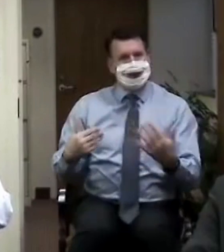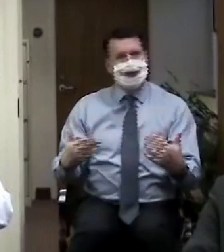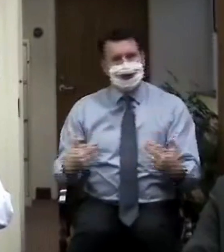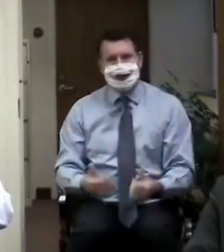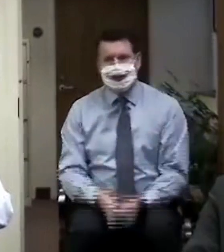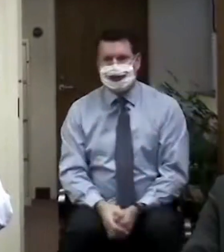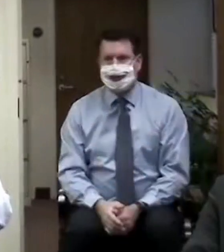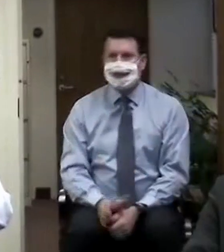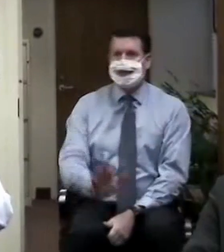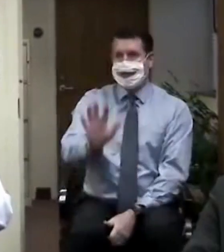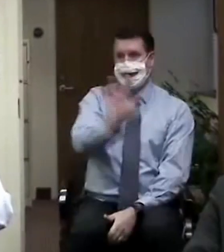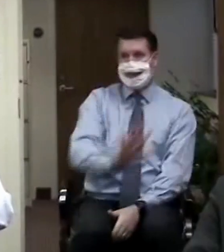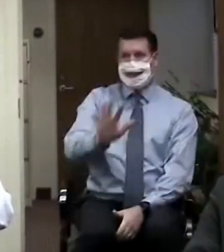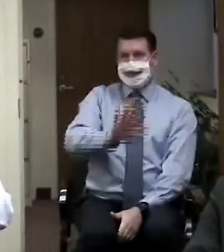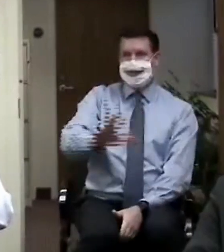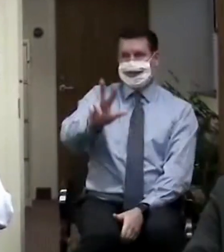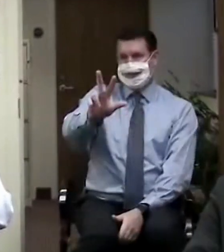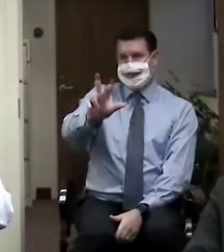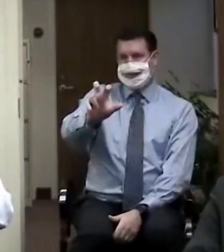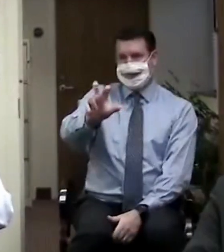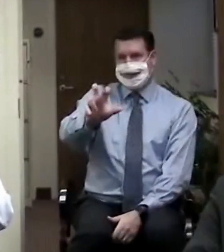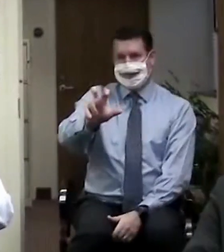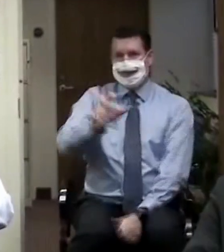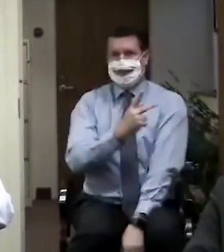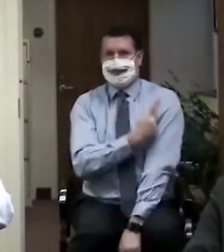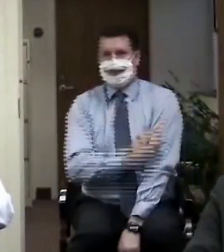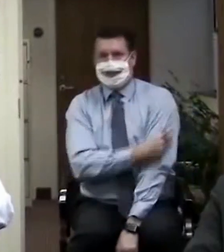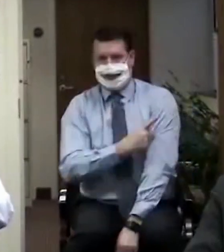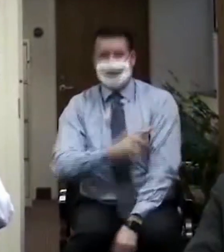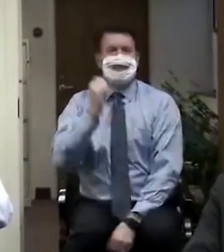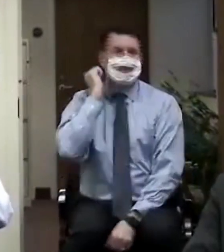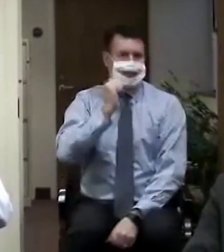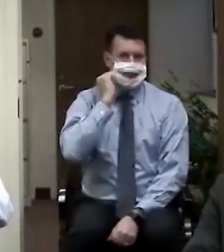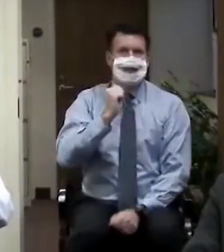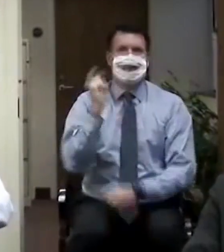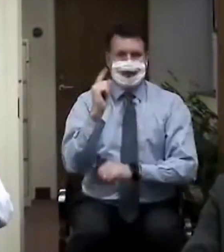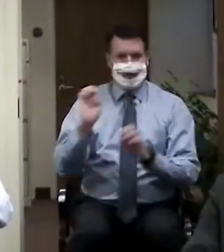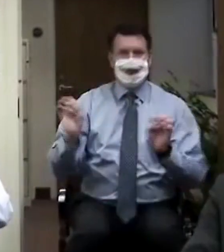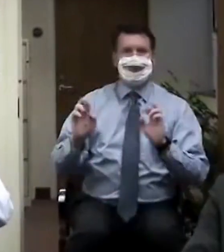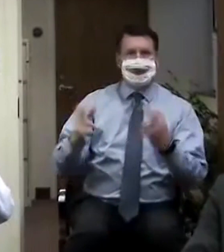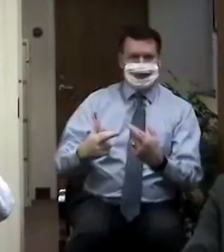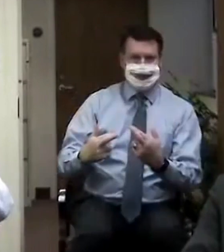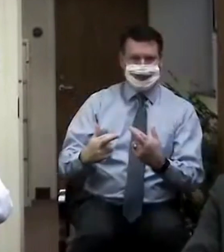got down to a low of 150. It makes you wonder, where are those other